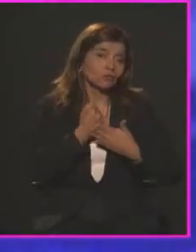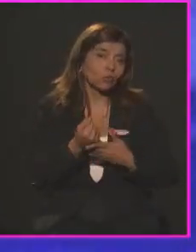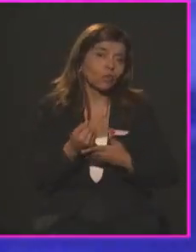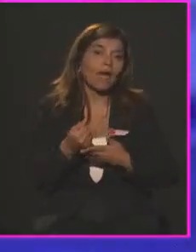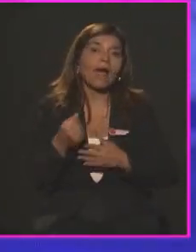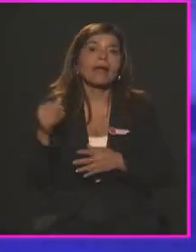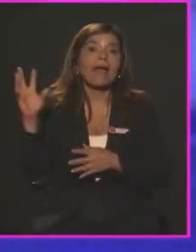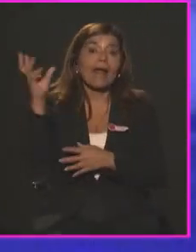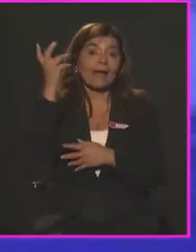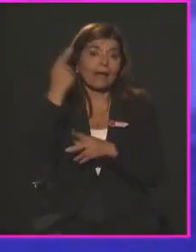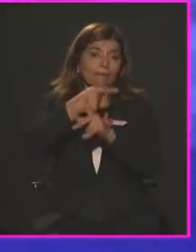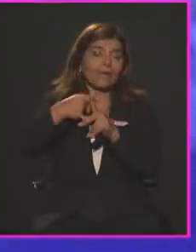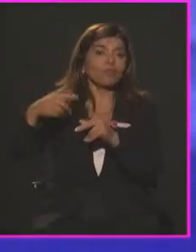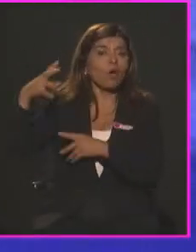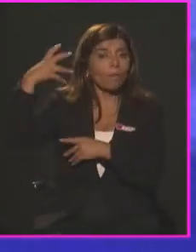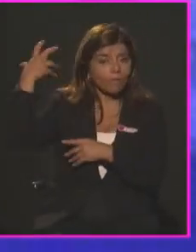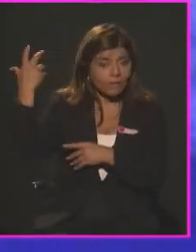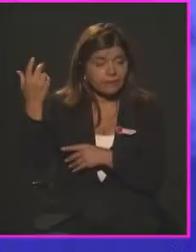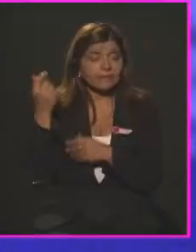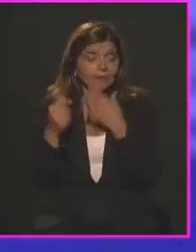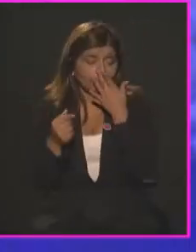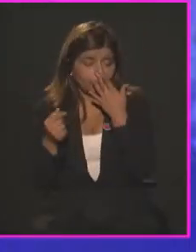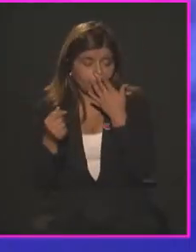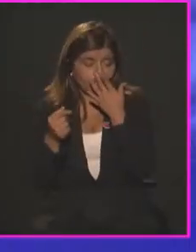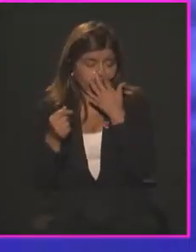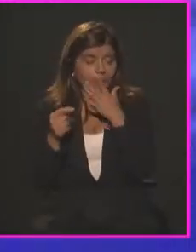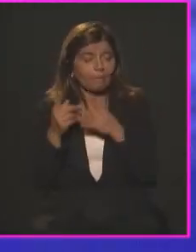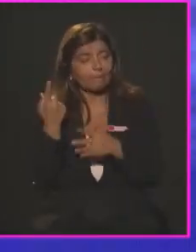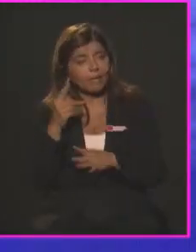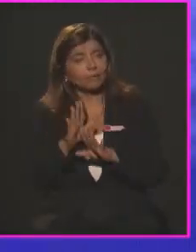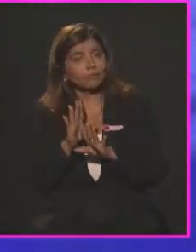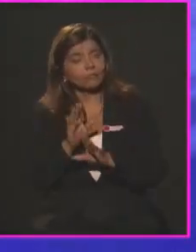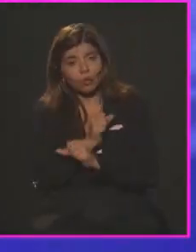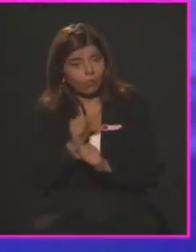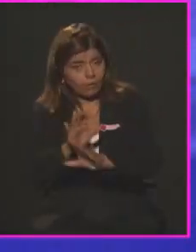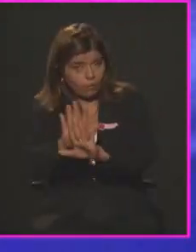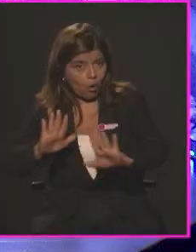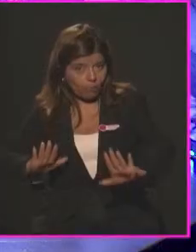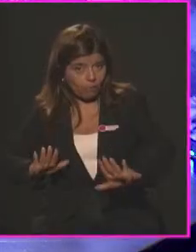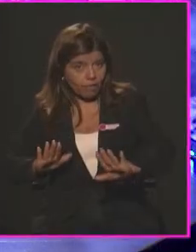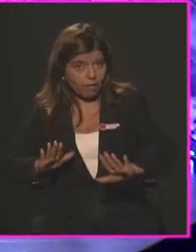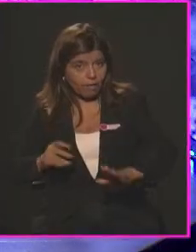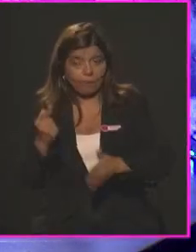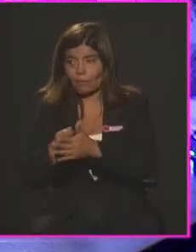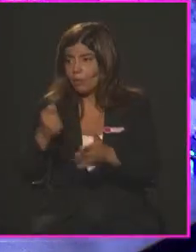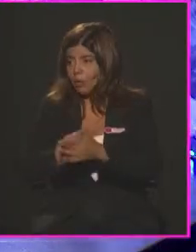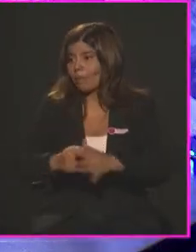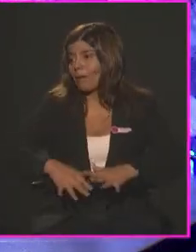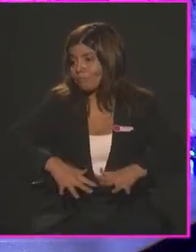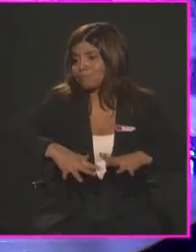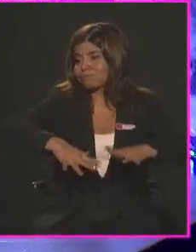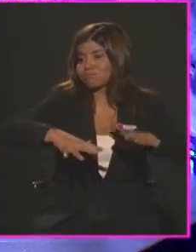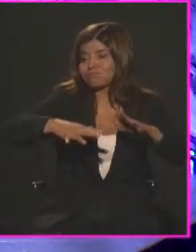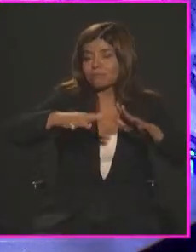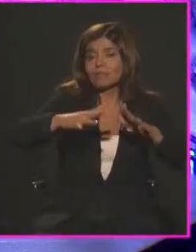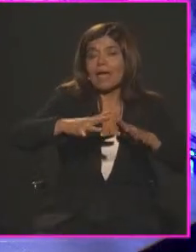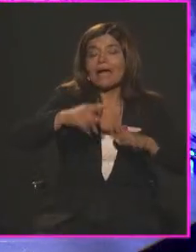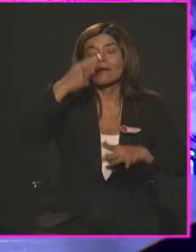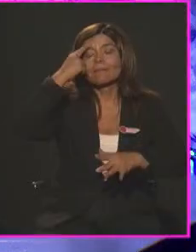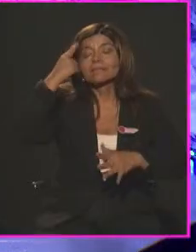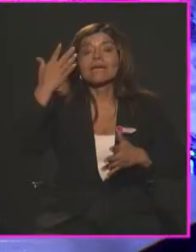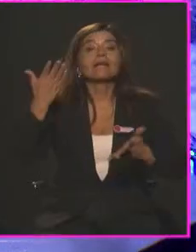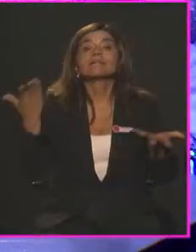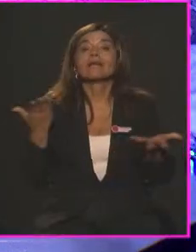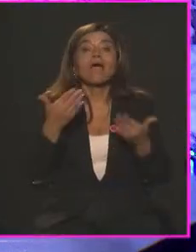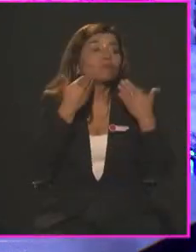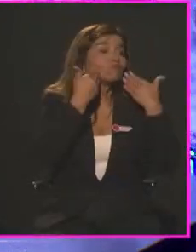can't prevent the extra food from happening, then we should think about donating it and getting it to people in need. And